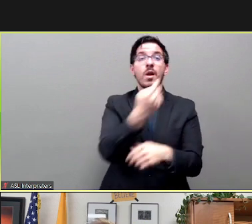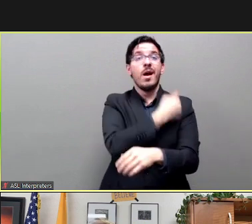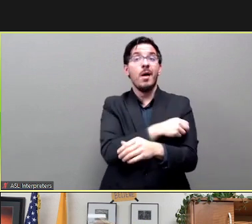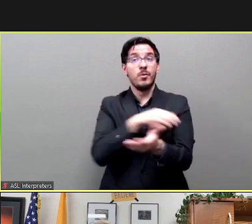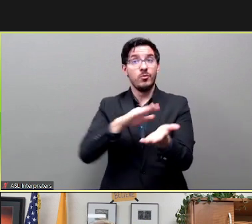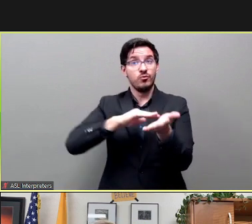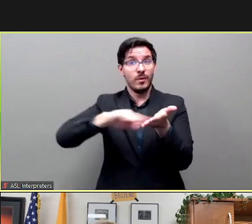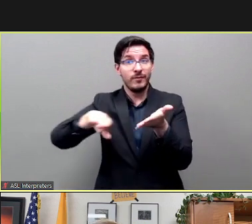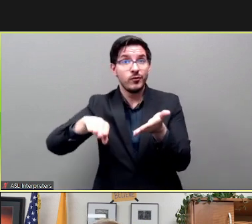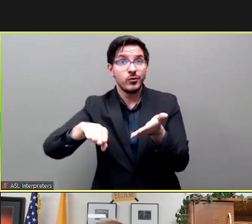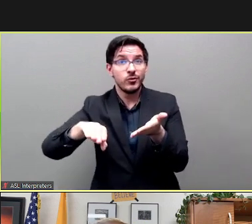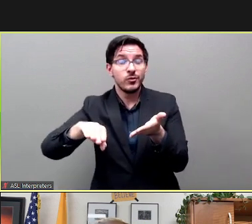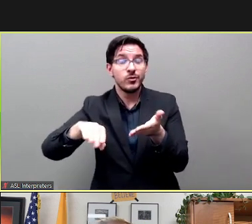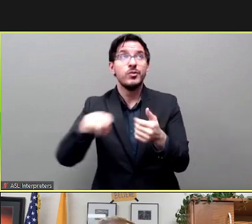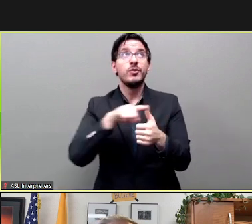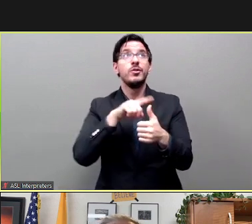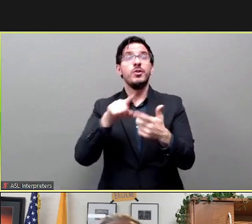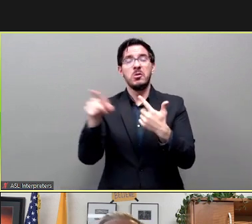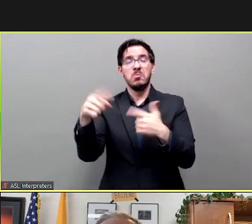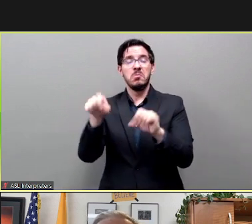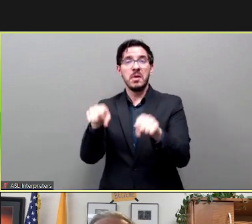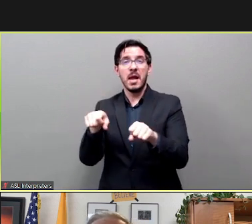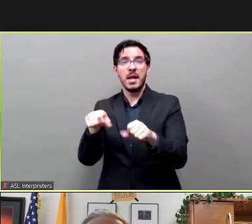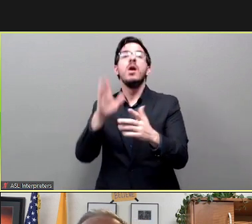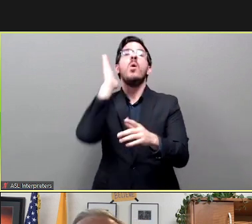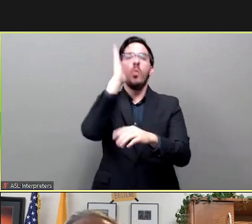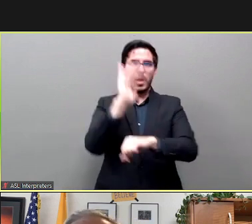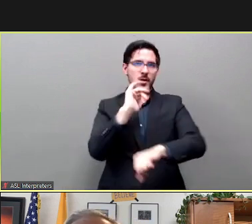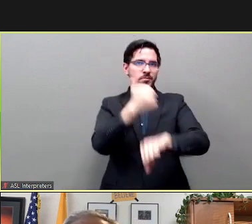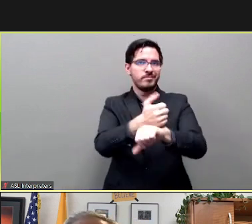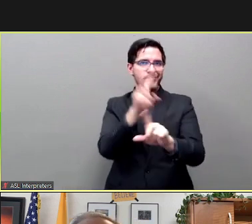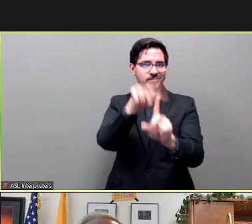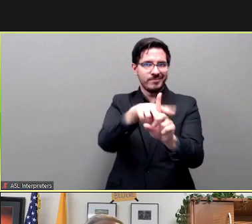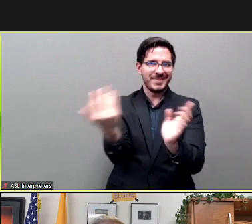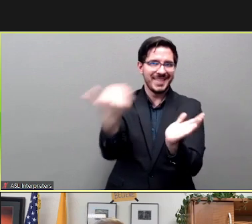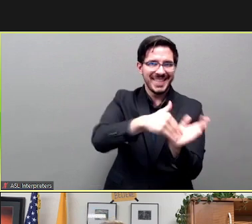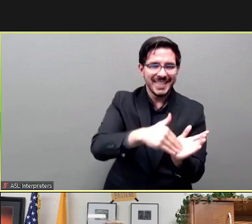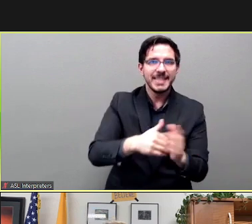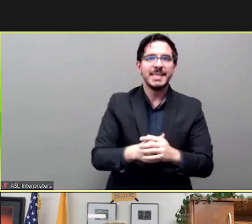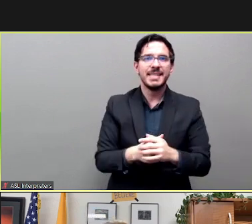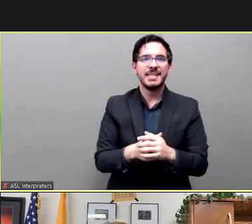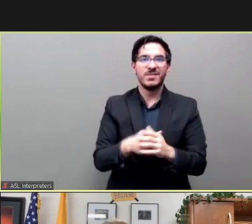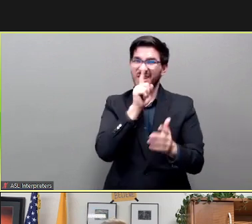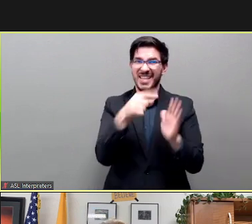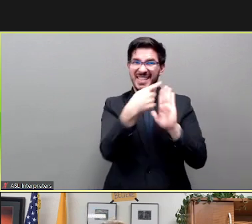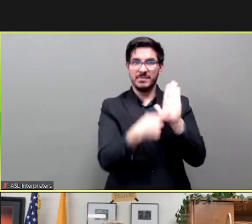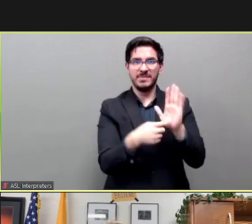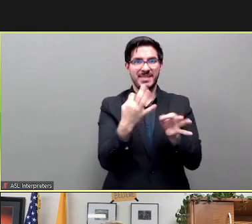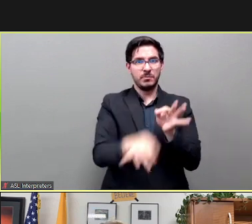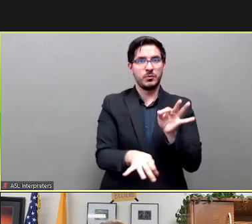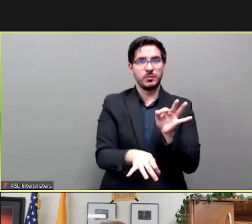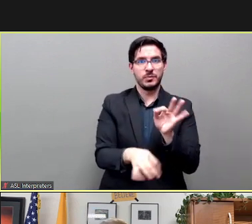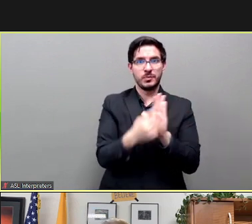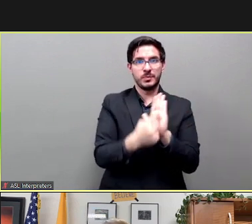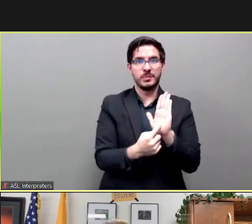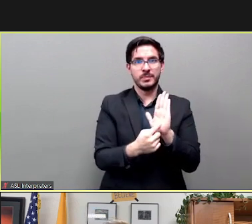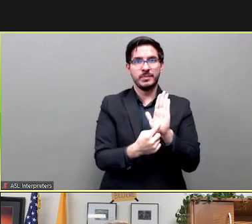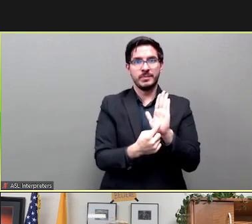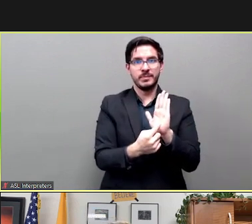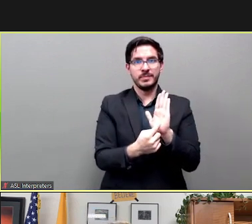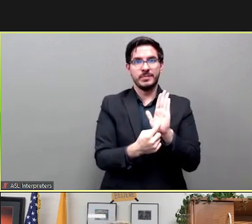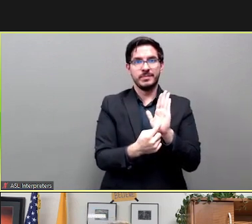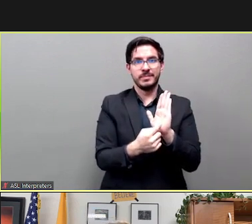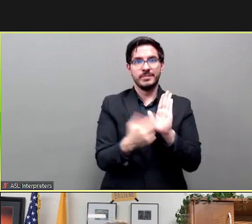get will be in place. That's pretty much all the letter says. So this does not declare